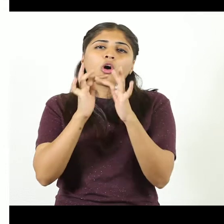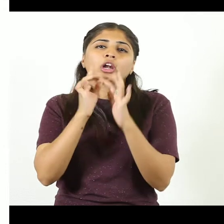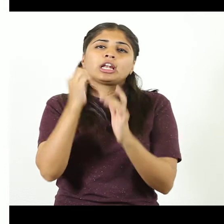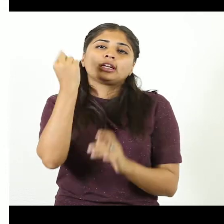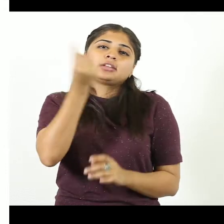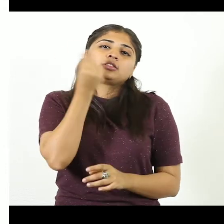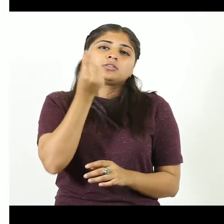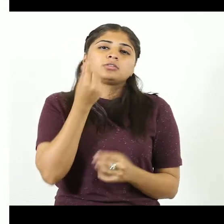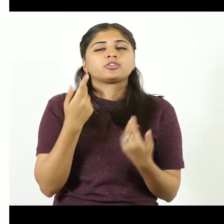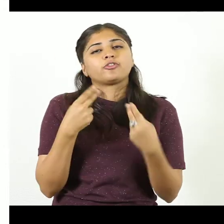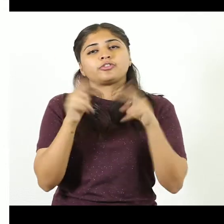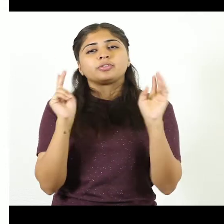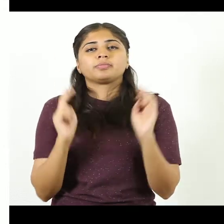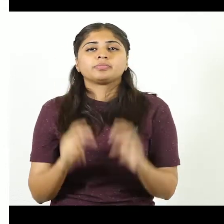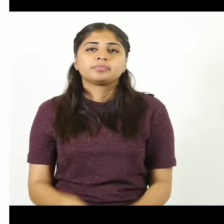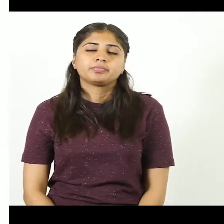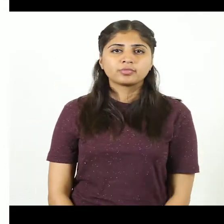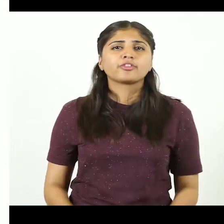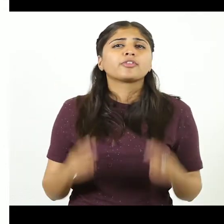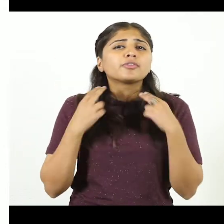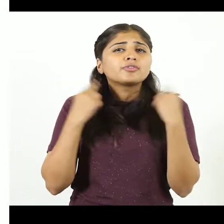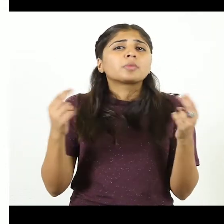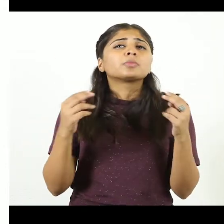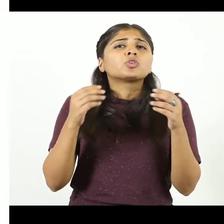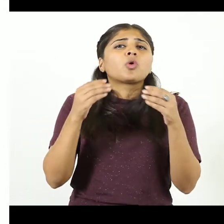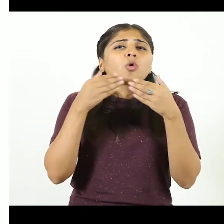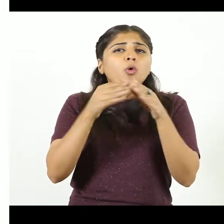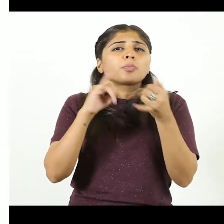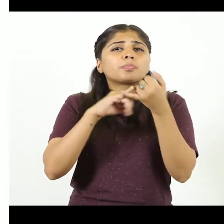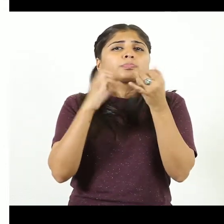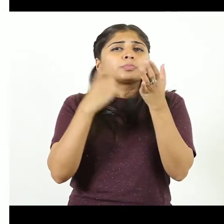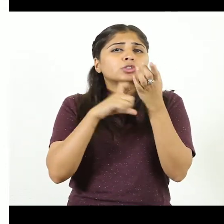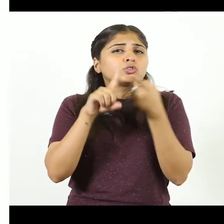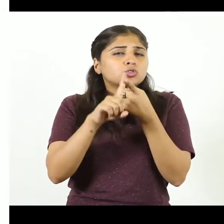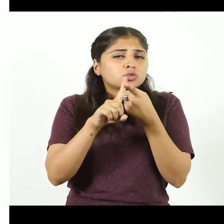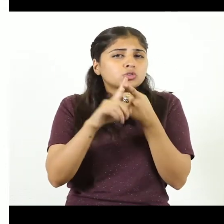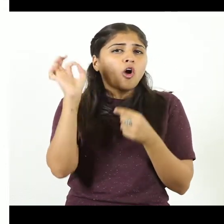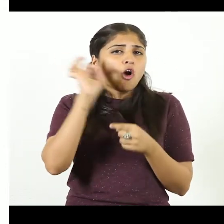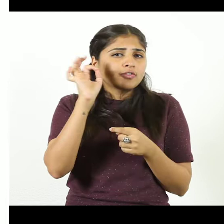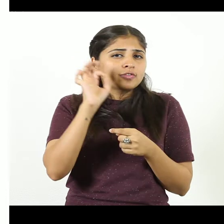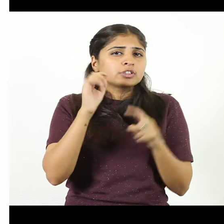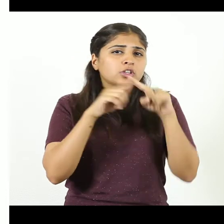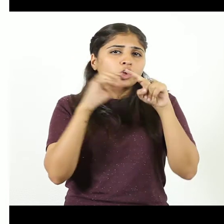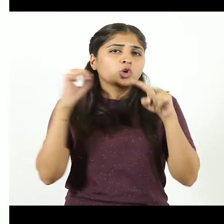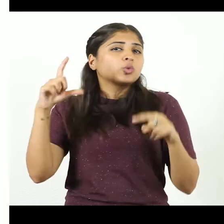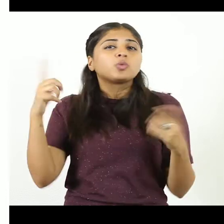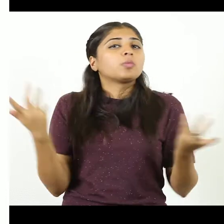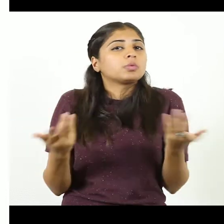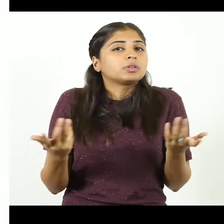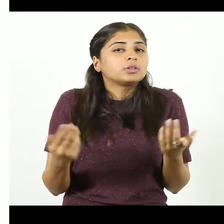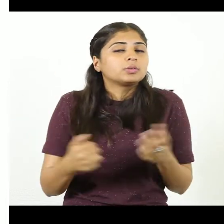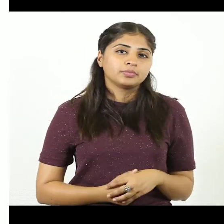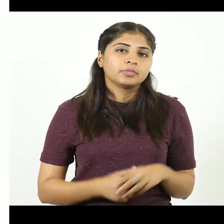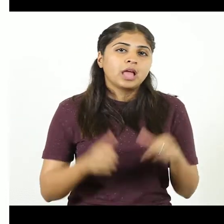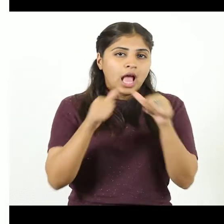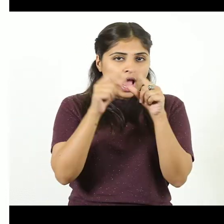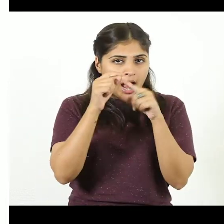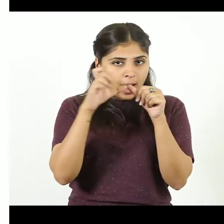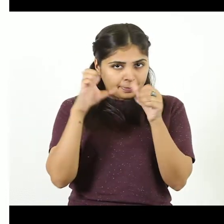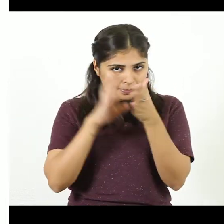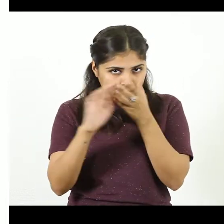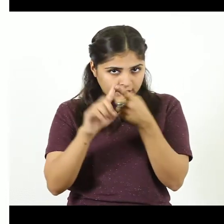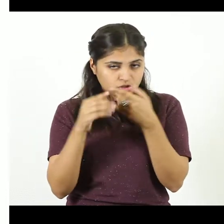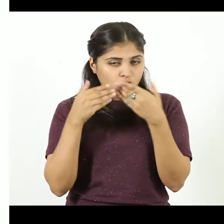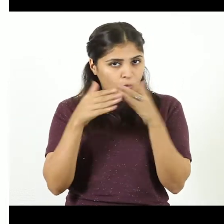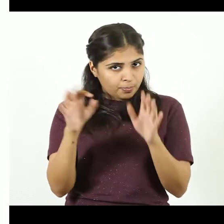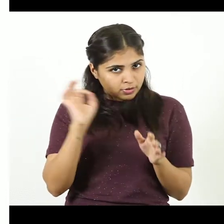use online. Popular open source Office suites. Some of the popular open source Office productivity